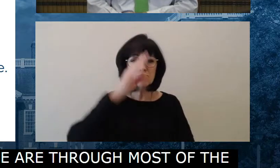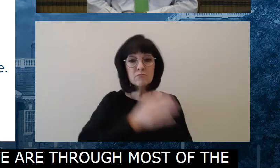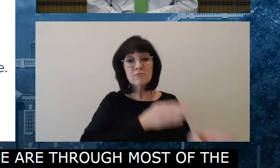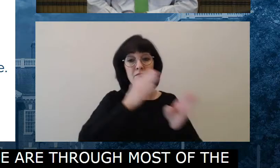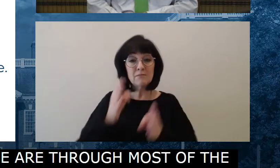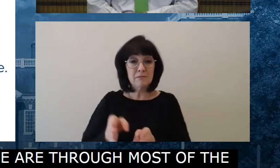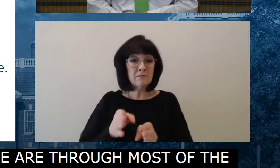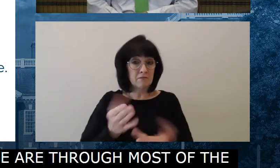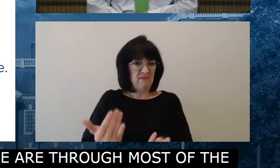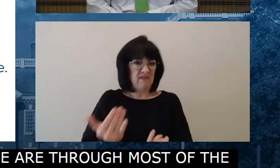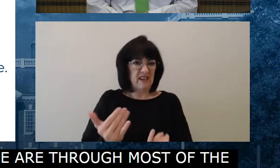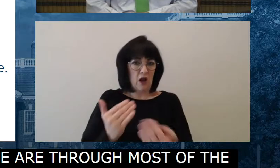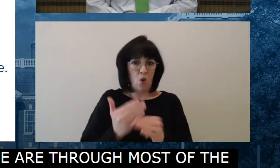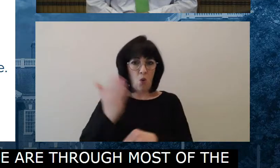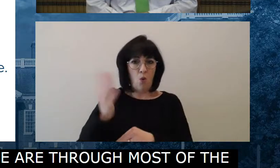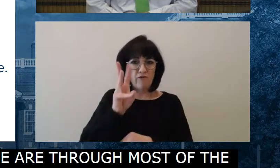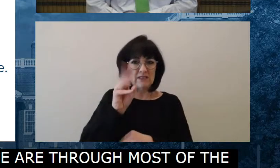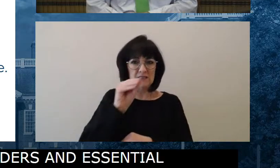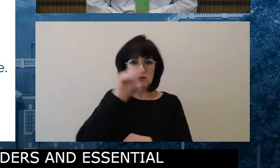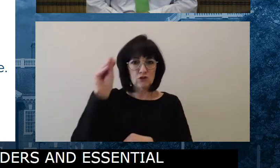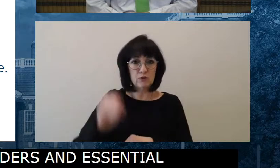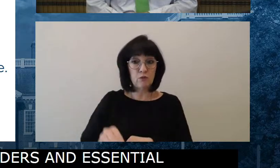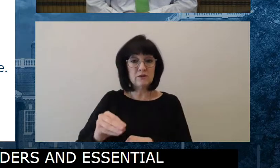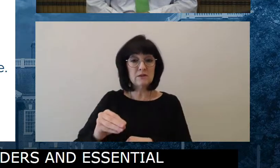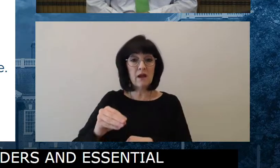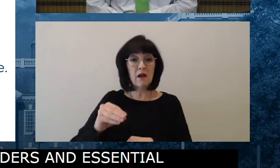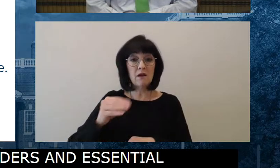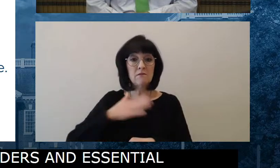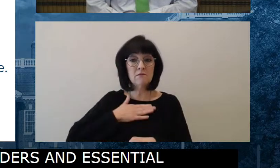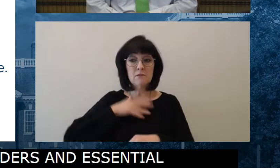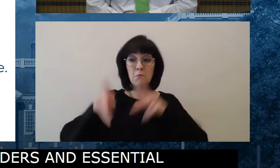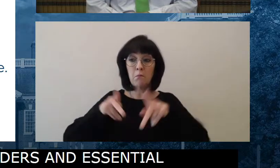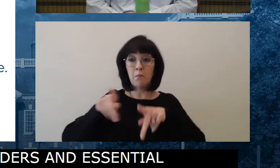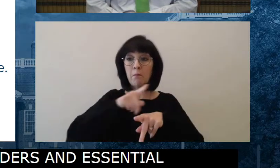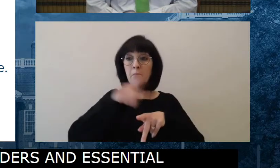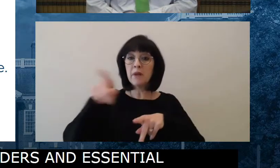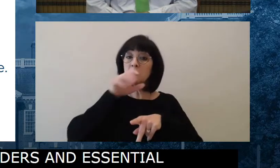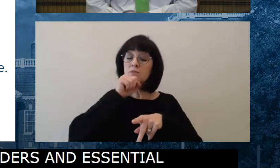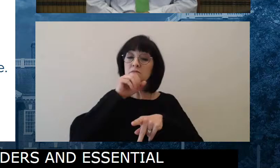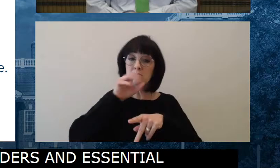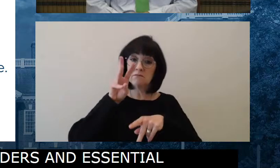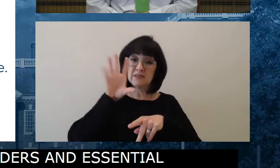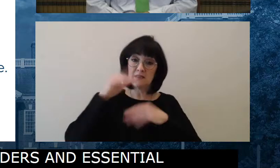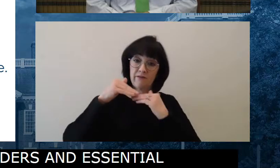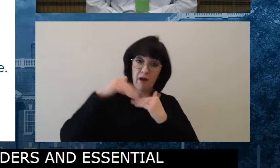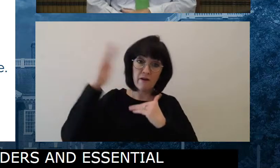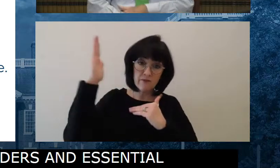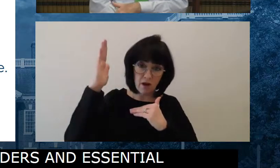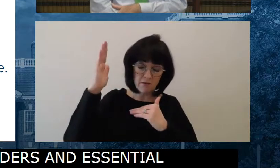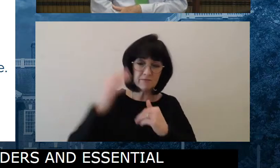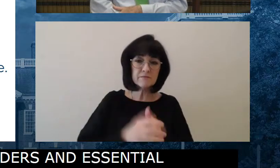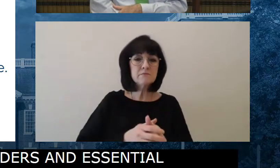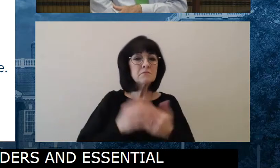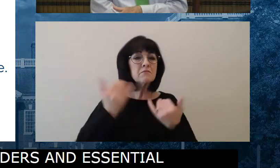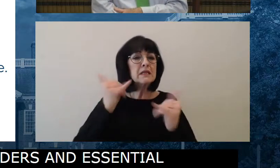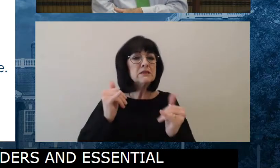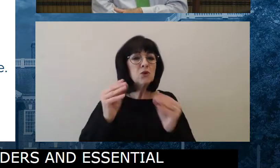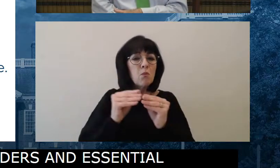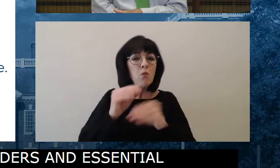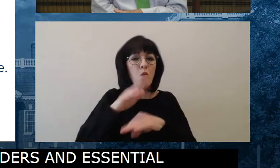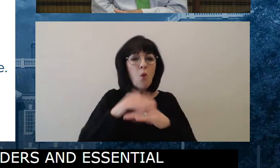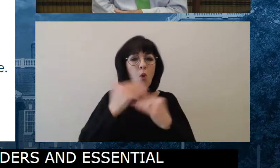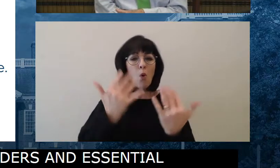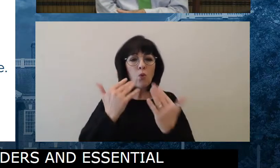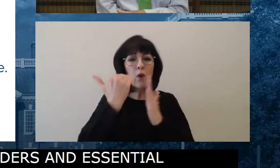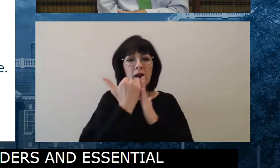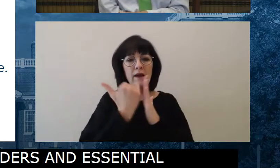seniors 65 and older is our estimate. Continue to work through that. We have the waiting list there and working through, giving